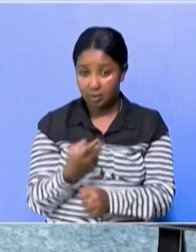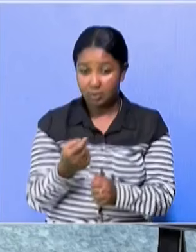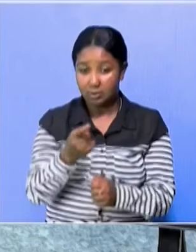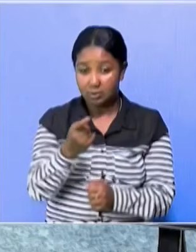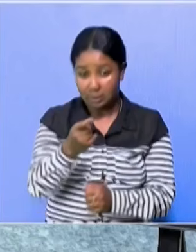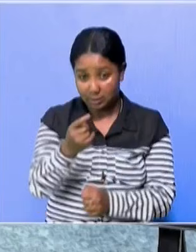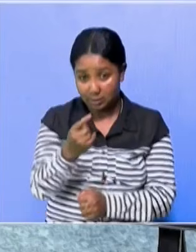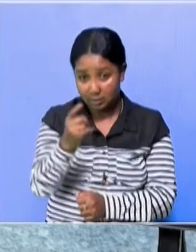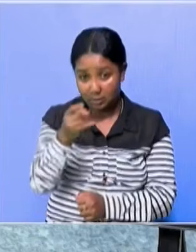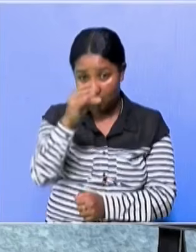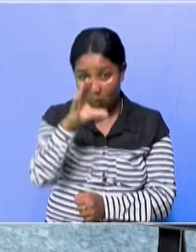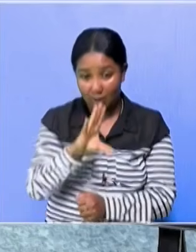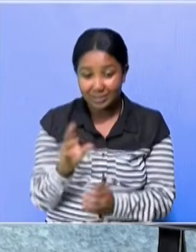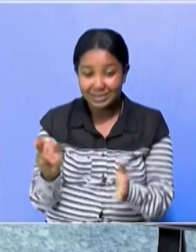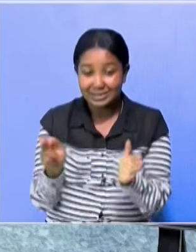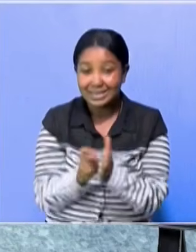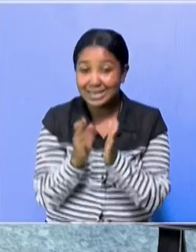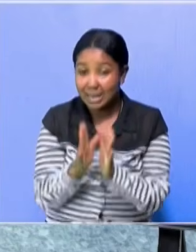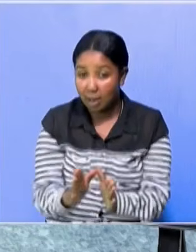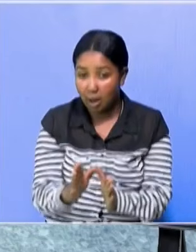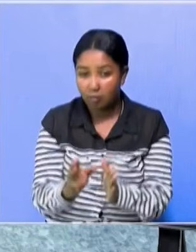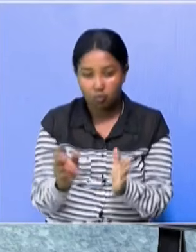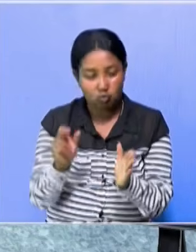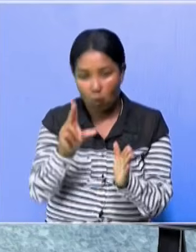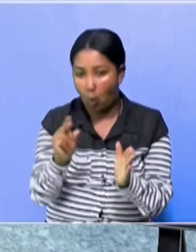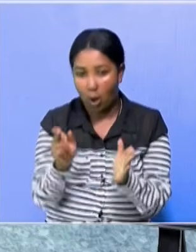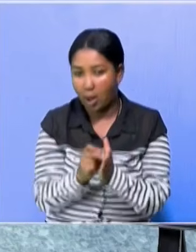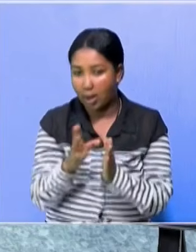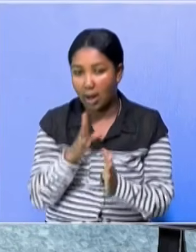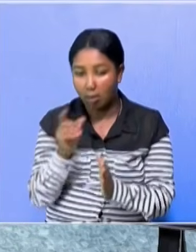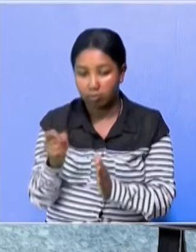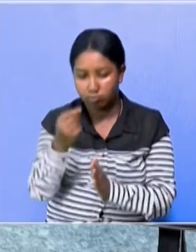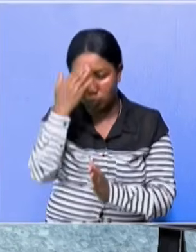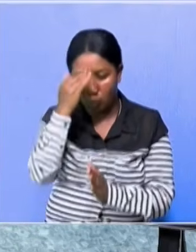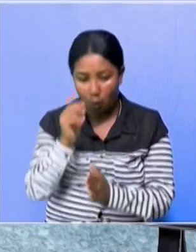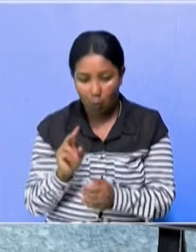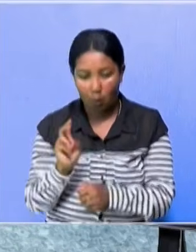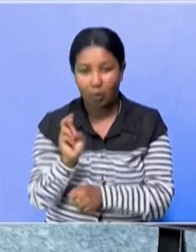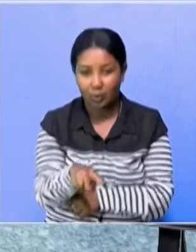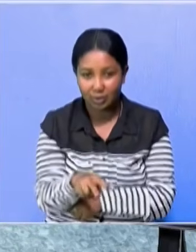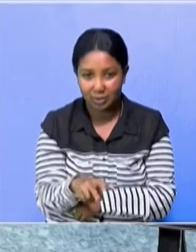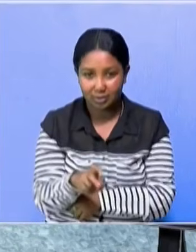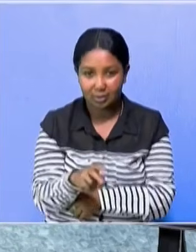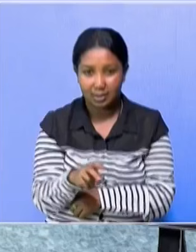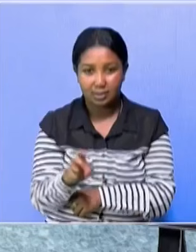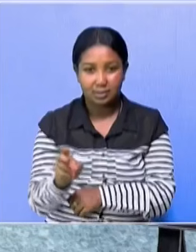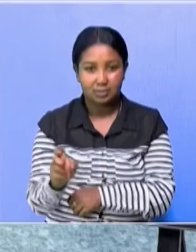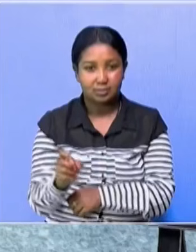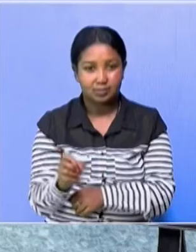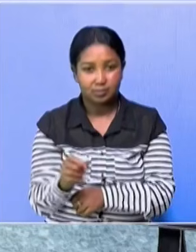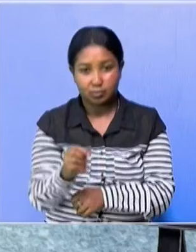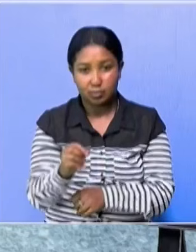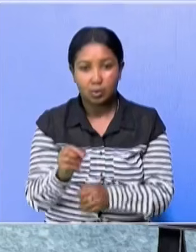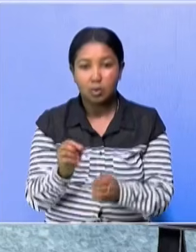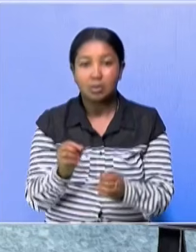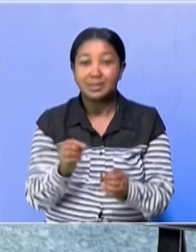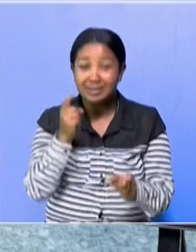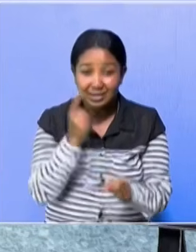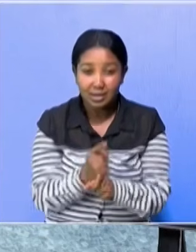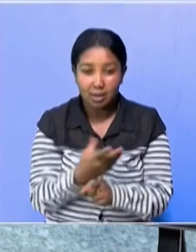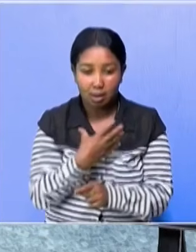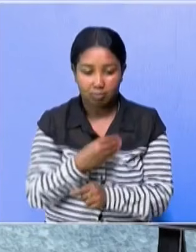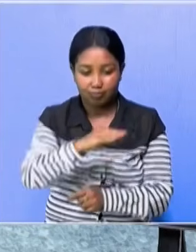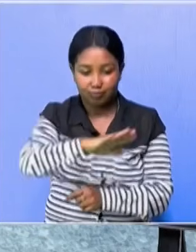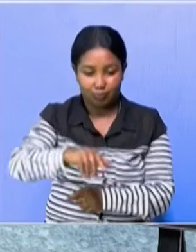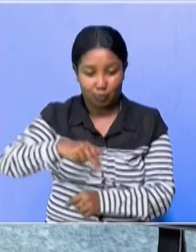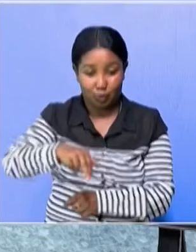someone is illegally crossing. You see? Joy walking. Someone who is crossing the road